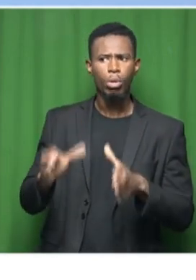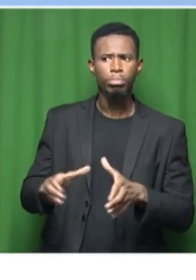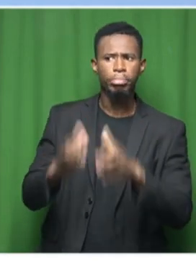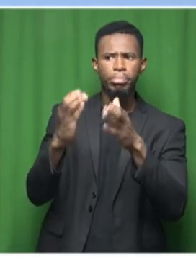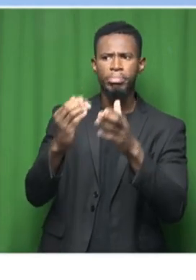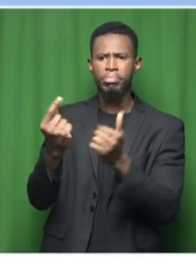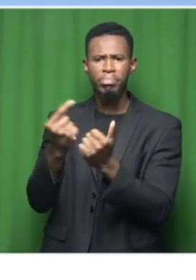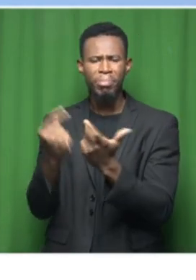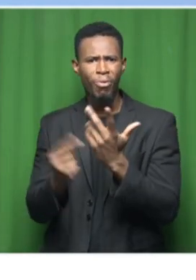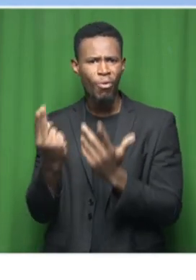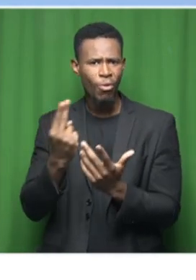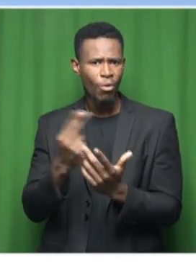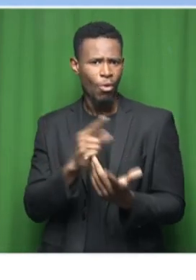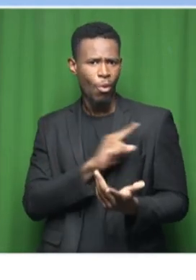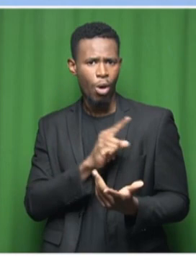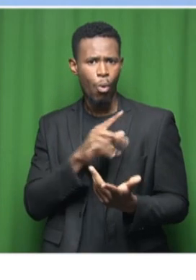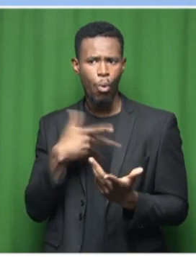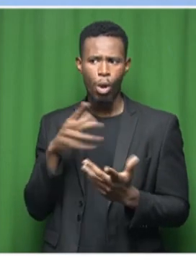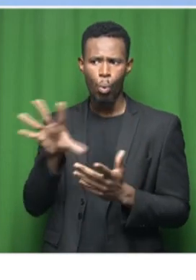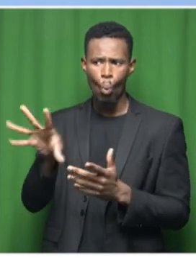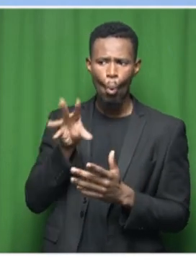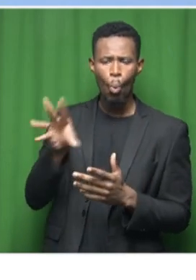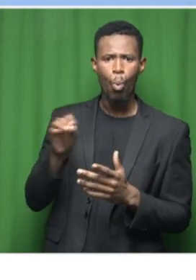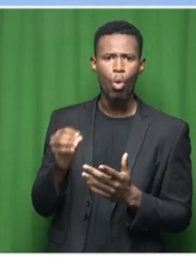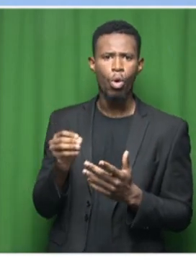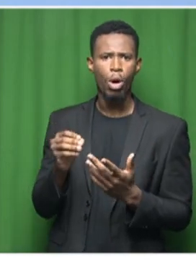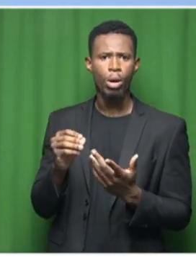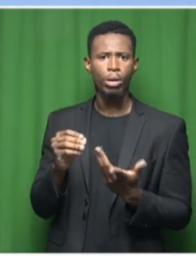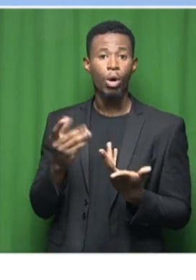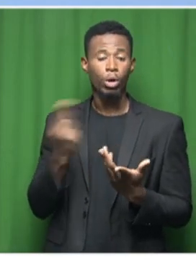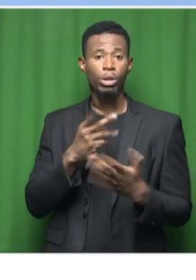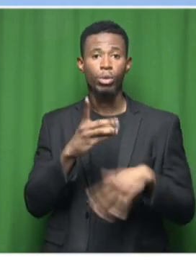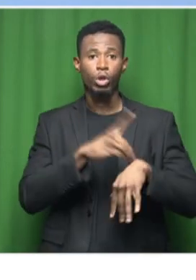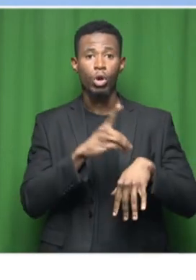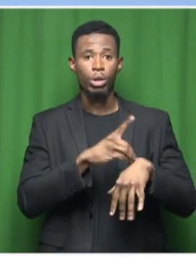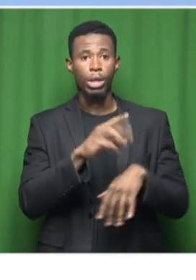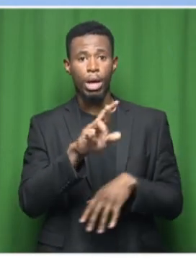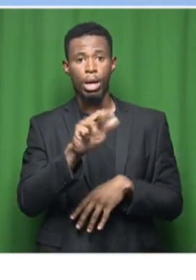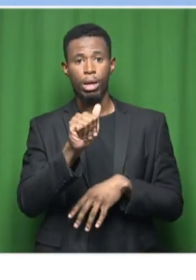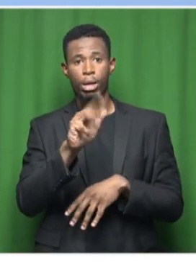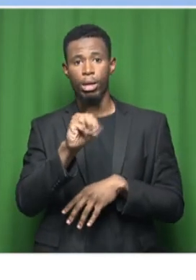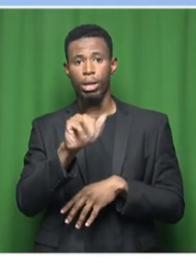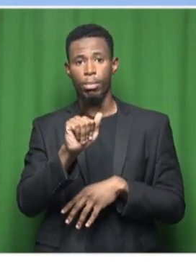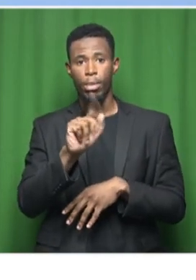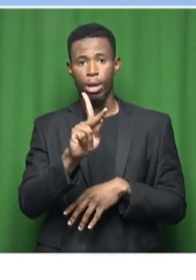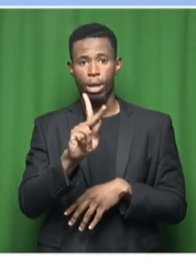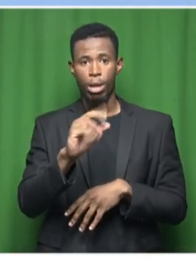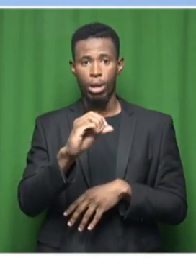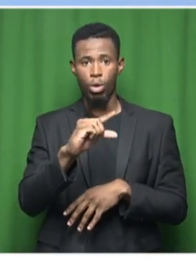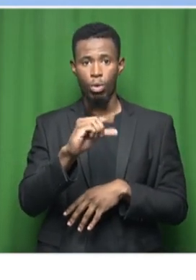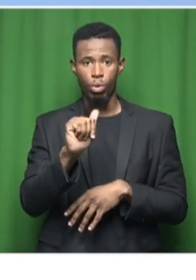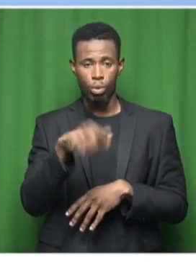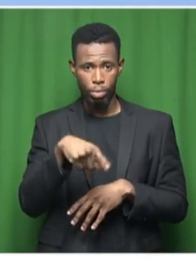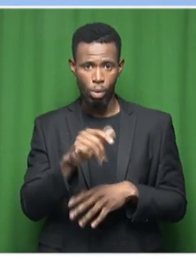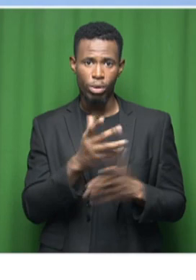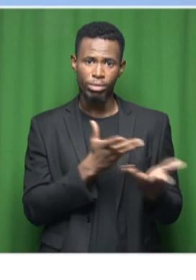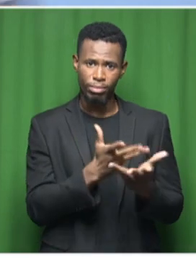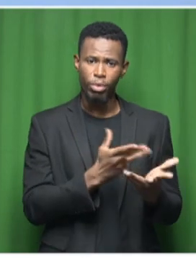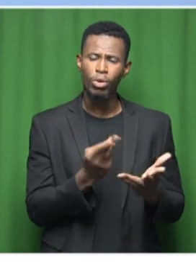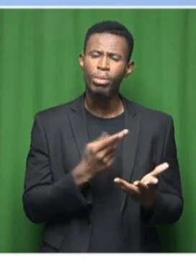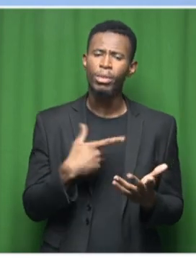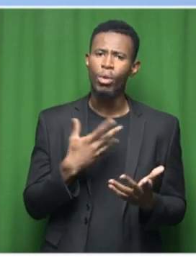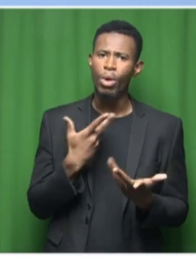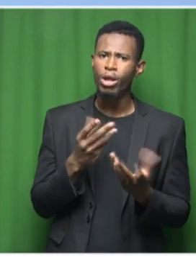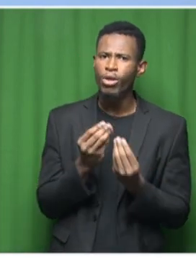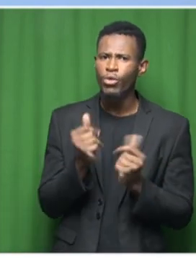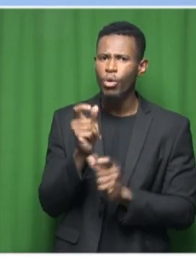all of this. And we will be speaking to Dr. Ramaphosa and of course a few others. As I say, I'm looking forward to stealing a few people